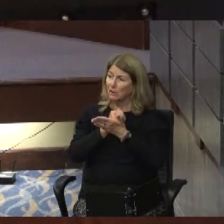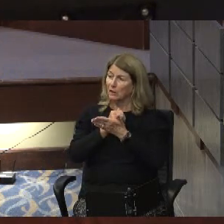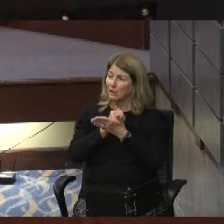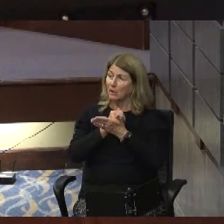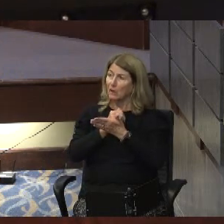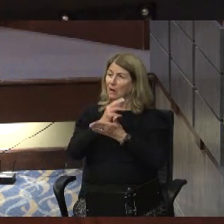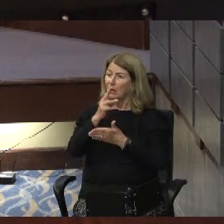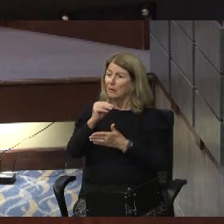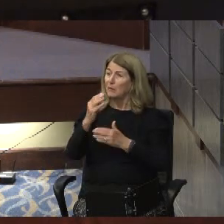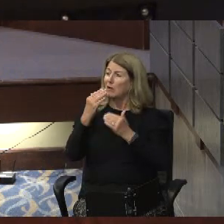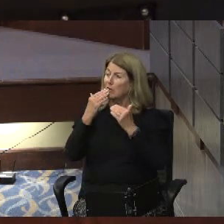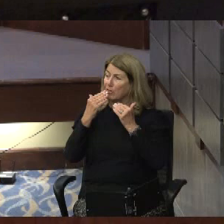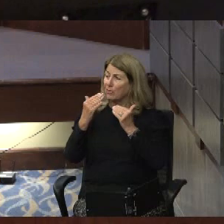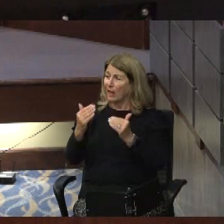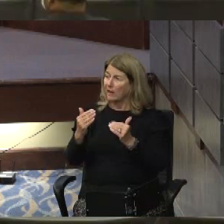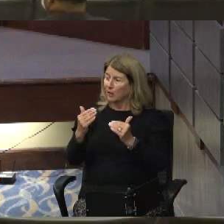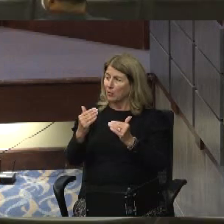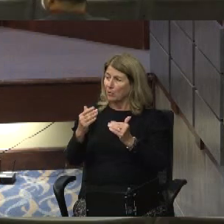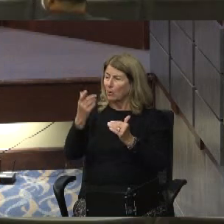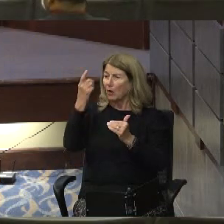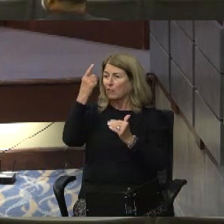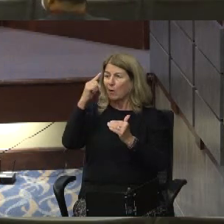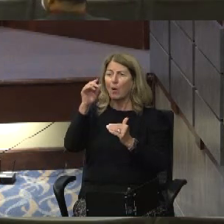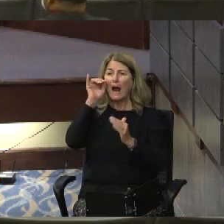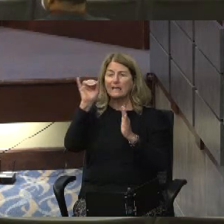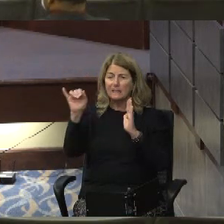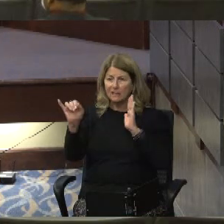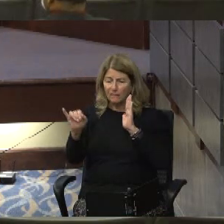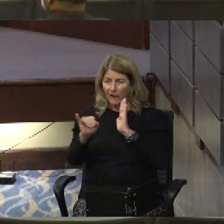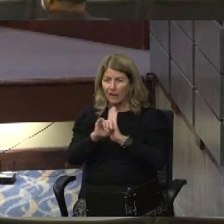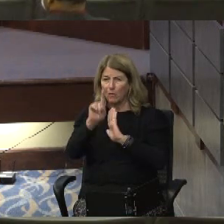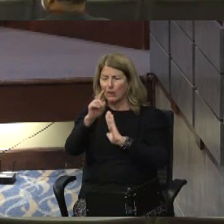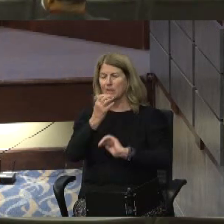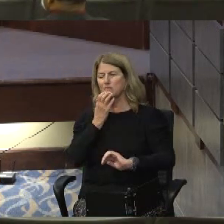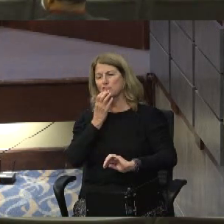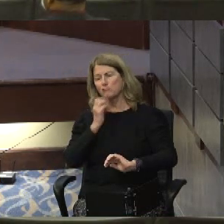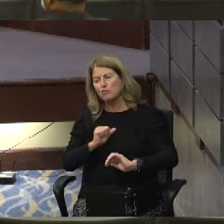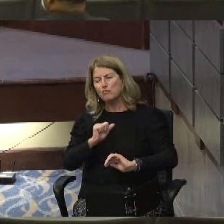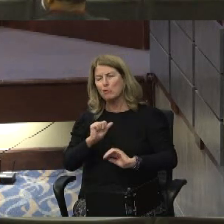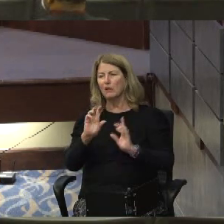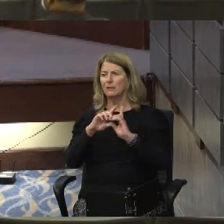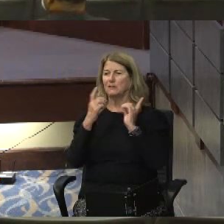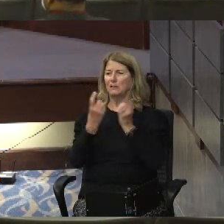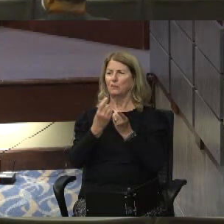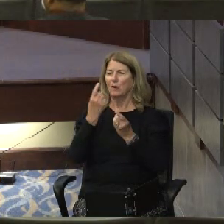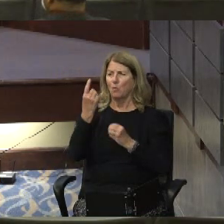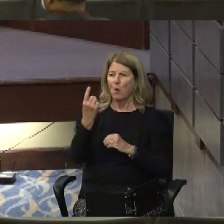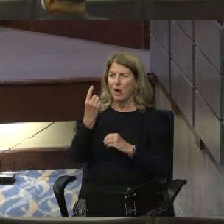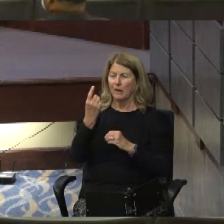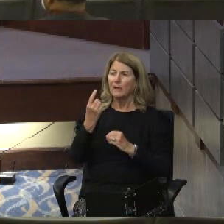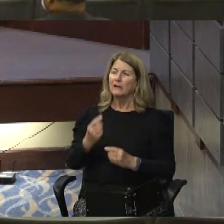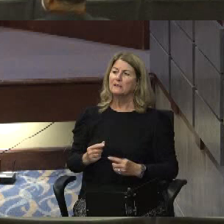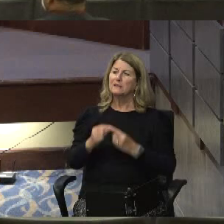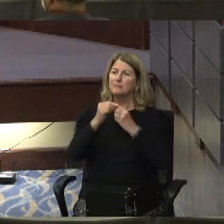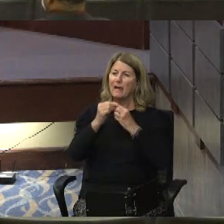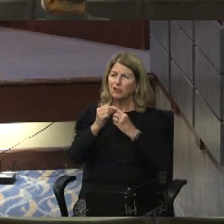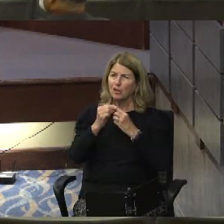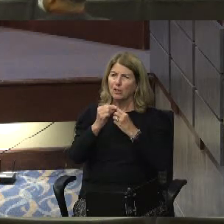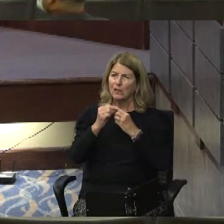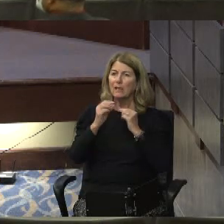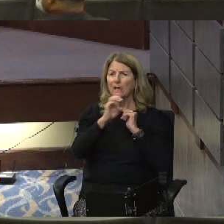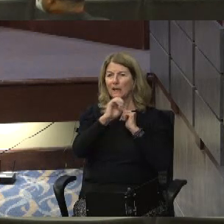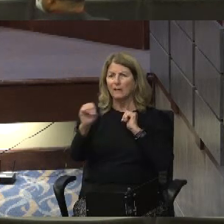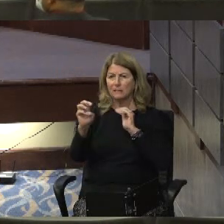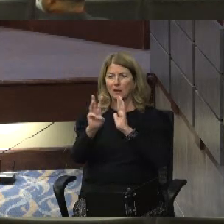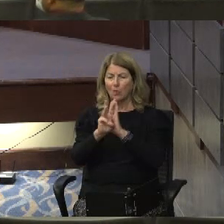Thank you, Bradley, for identifying one of the jewels of District 1, and especially East Waco.